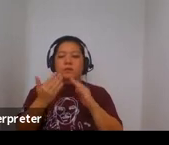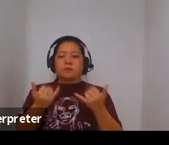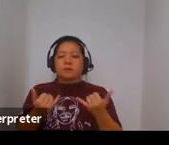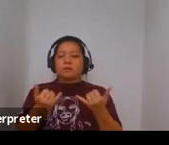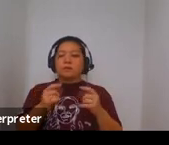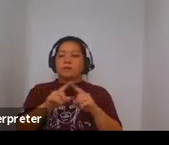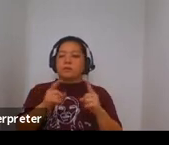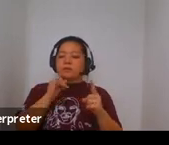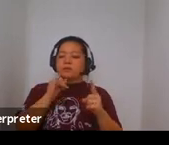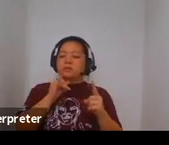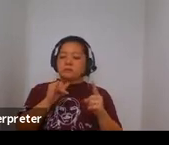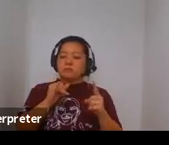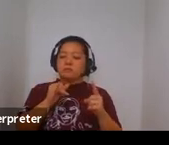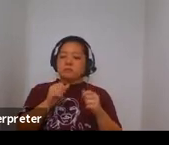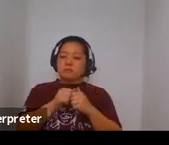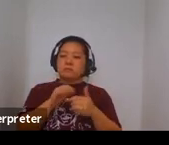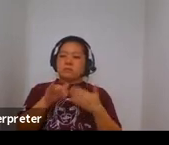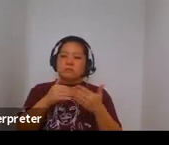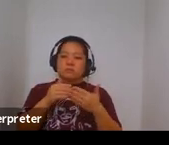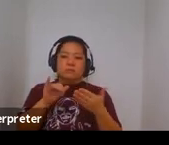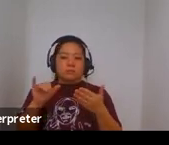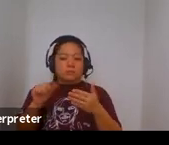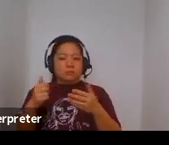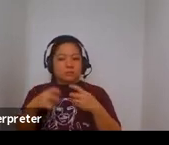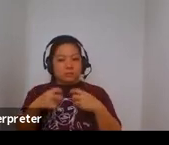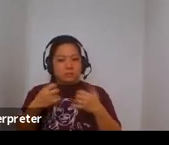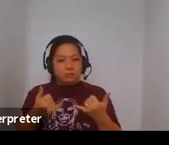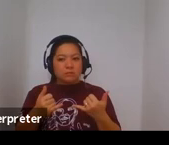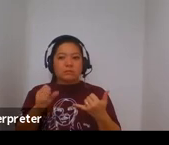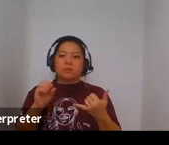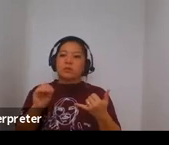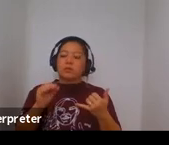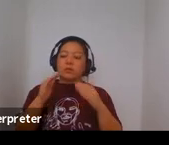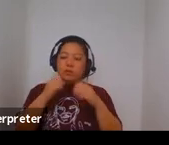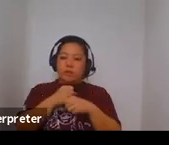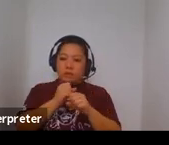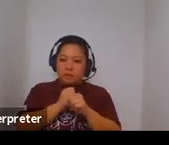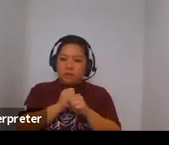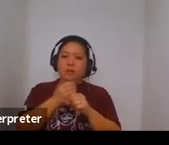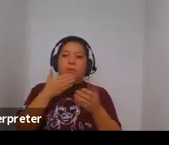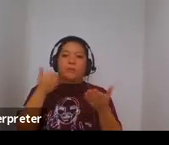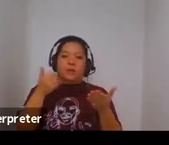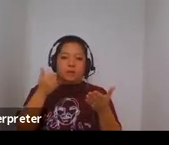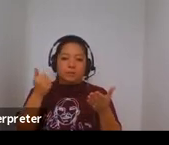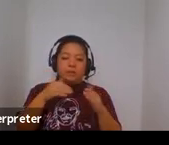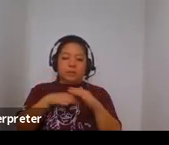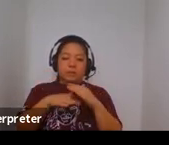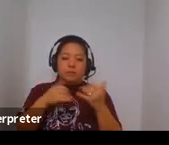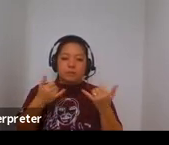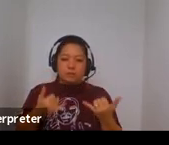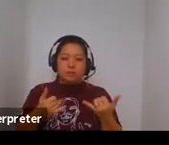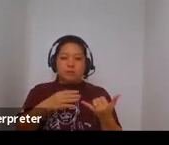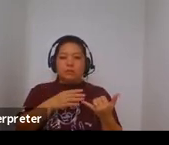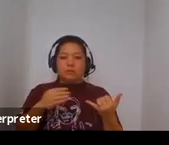It is an intersection with all these other issues. So creating better accessibility